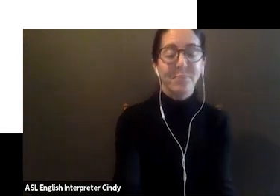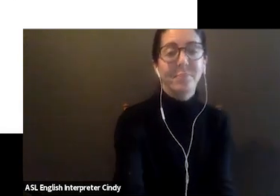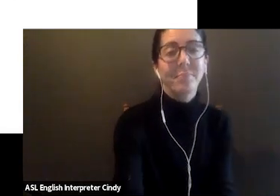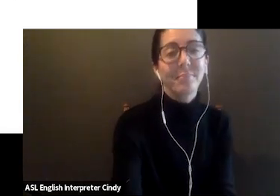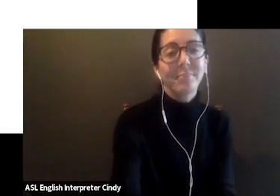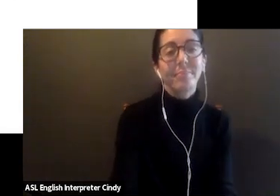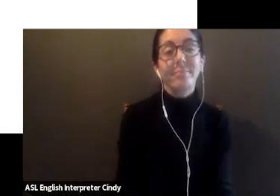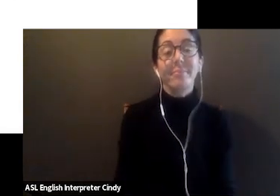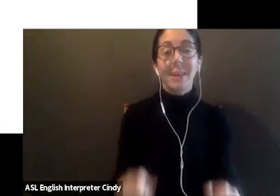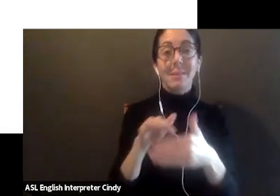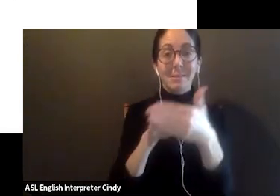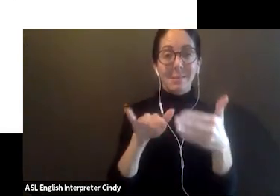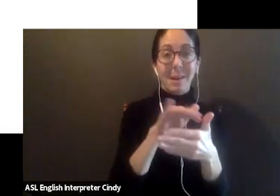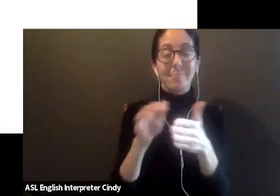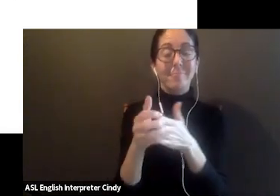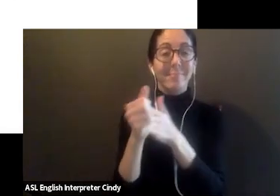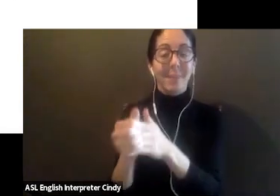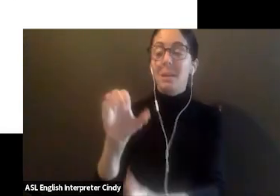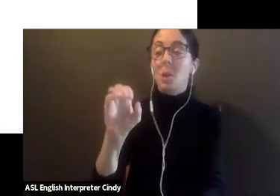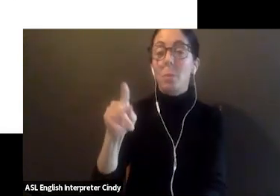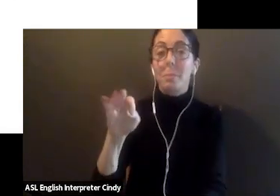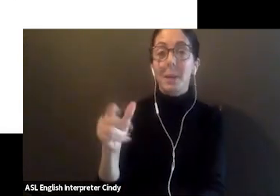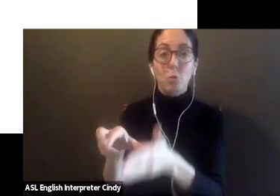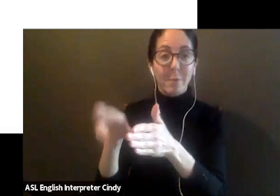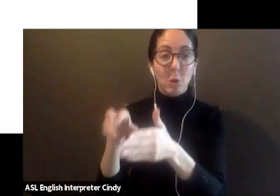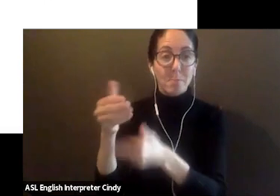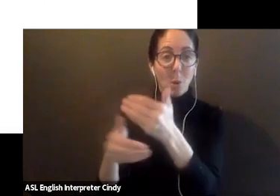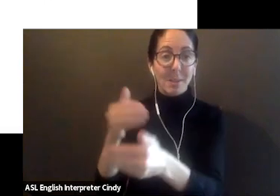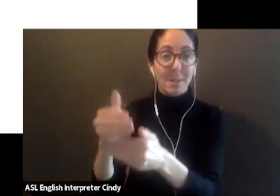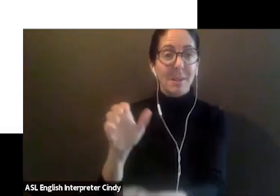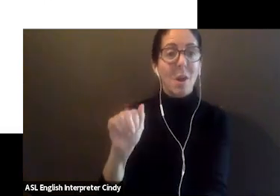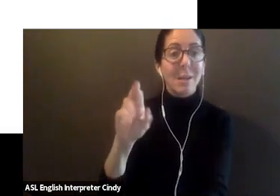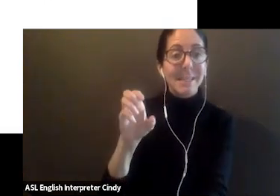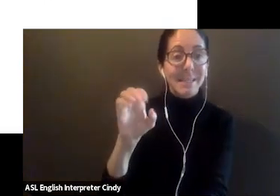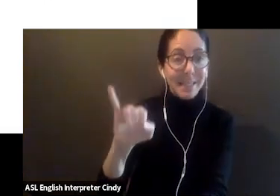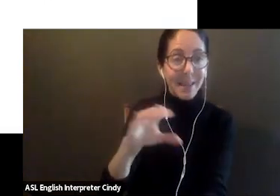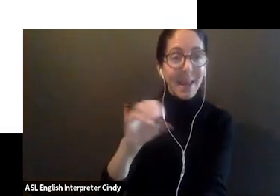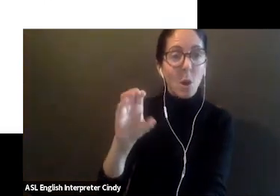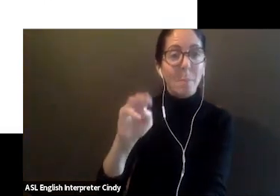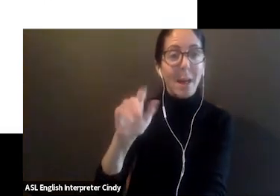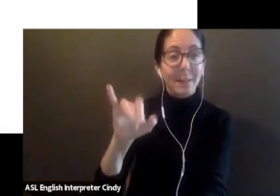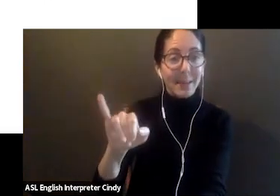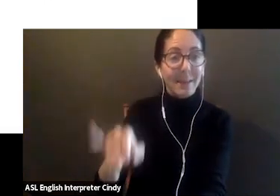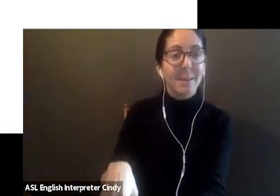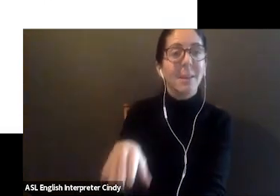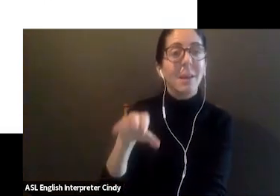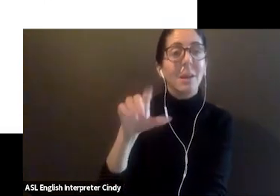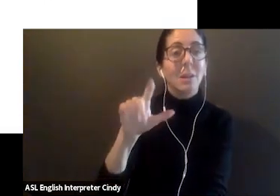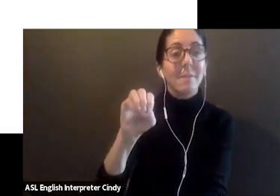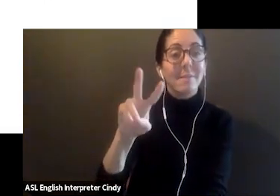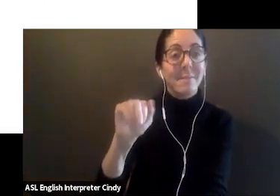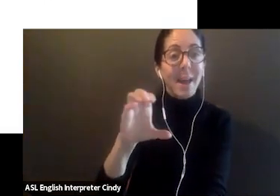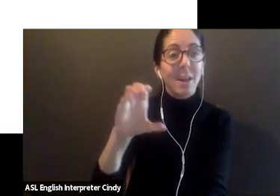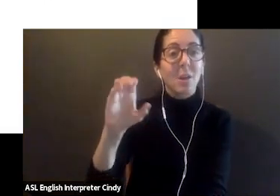So our study is guided by the scoping review process by Arksey and O'Malley, advanced by Levac, Colquhoun,